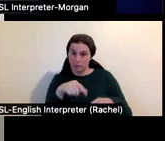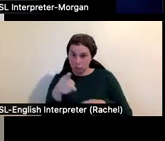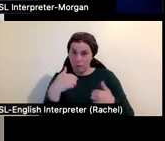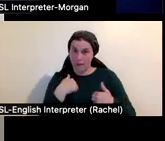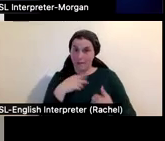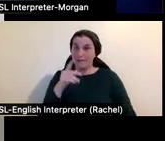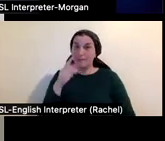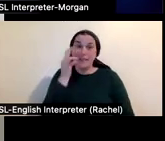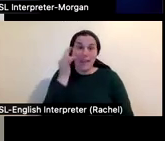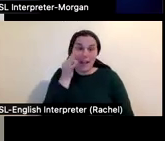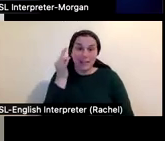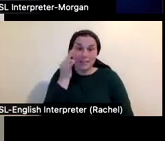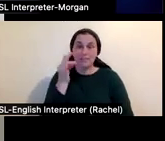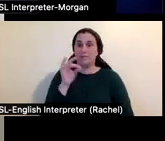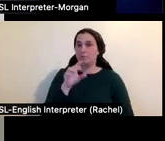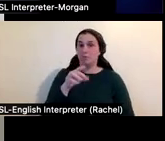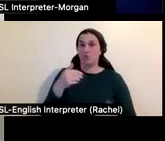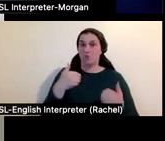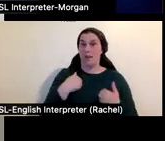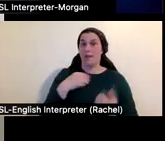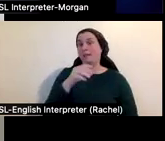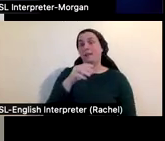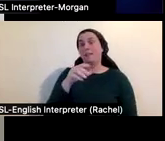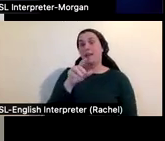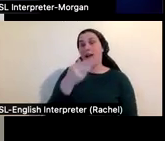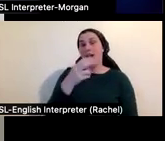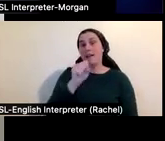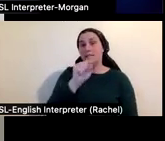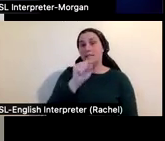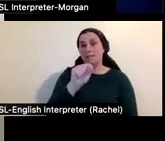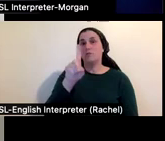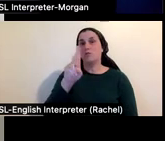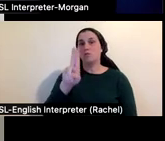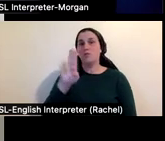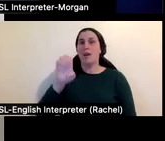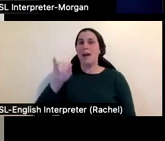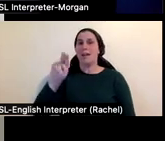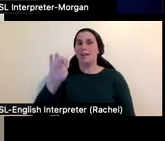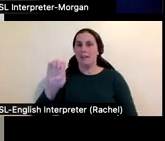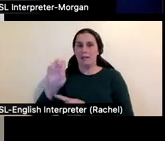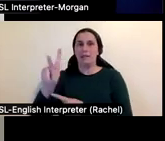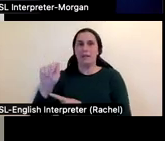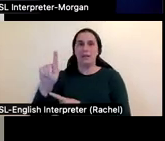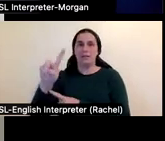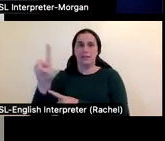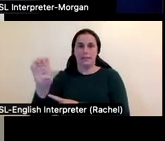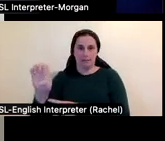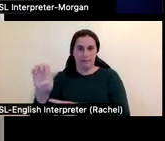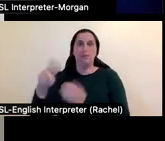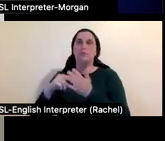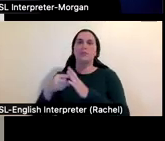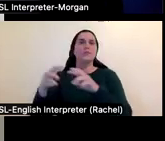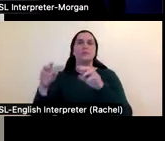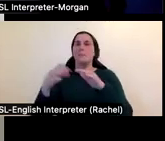but then I would ask you, hast du einen Hund? Now I use der Hund. So even that is not like, oh, it's always, if you're generalizing, it's